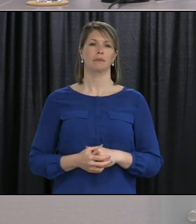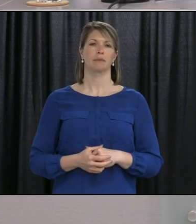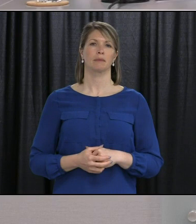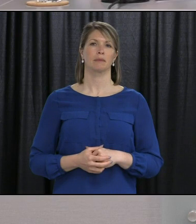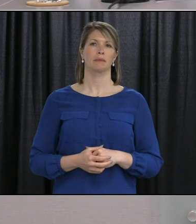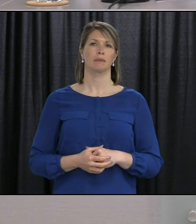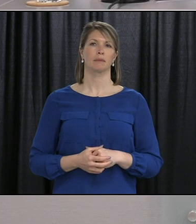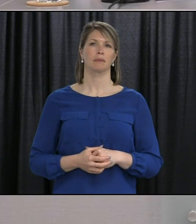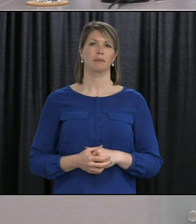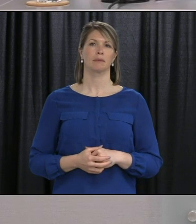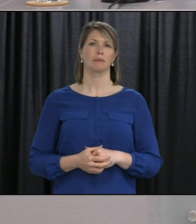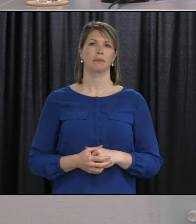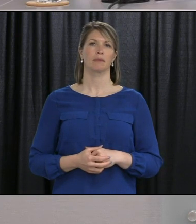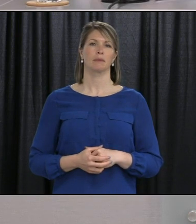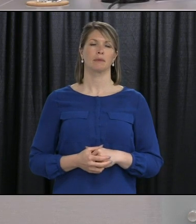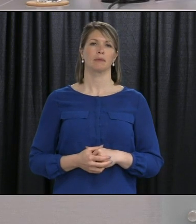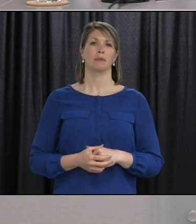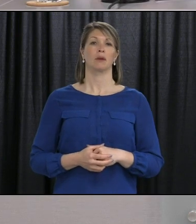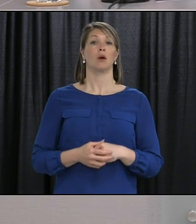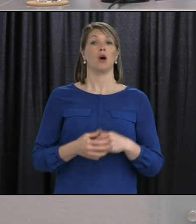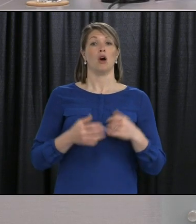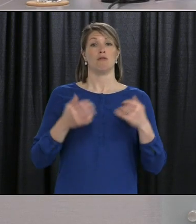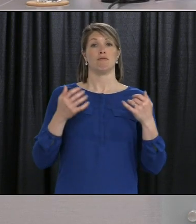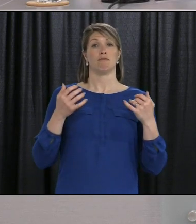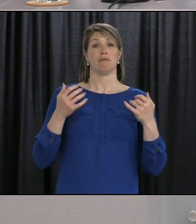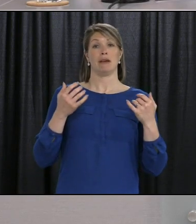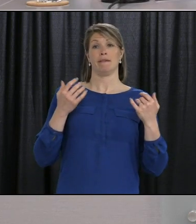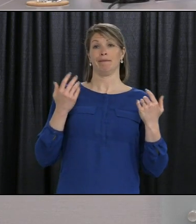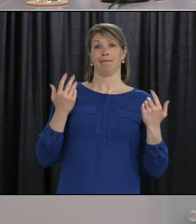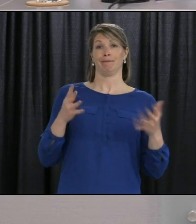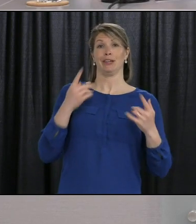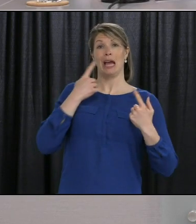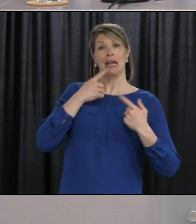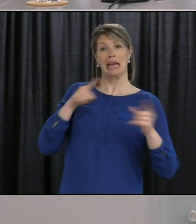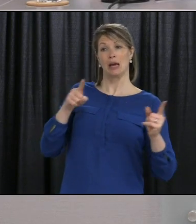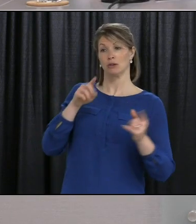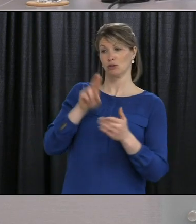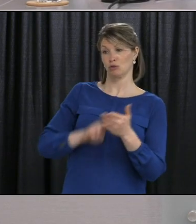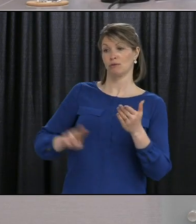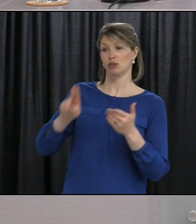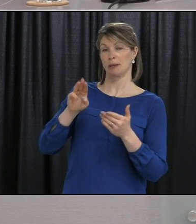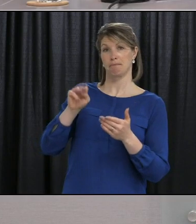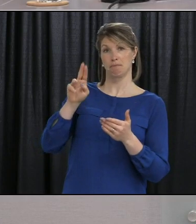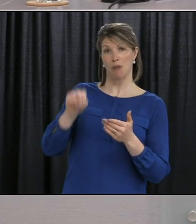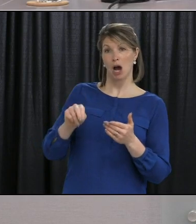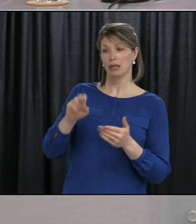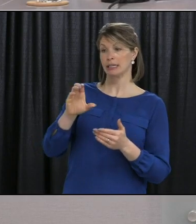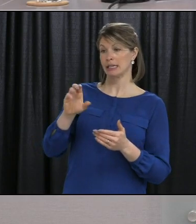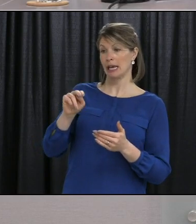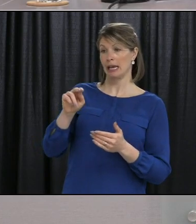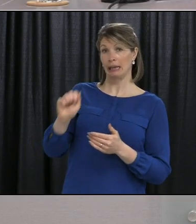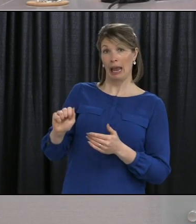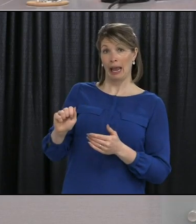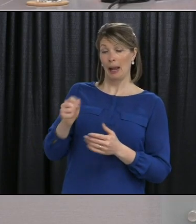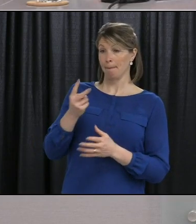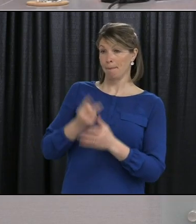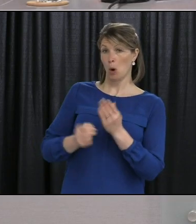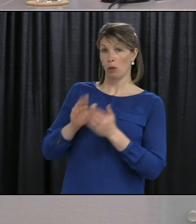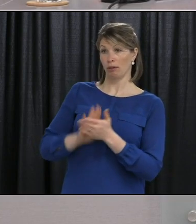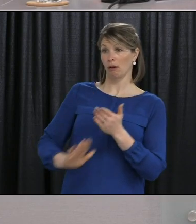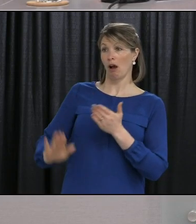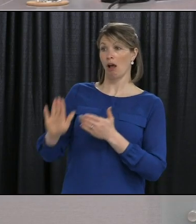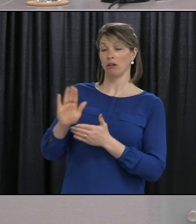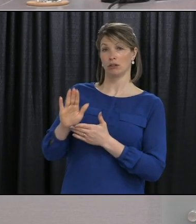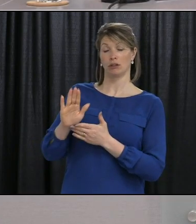With post-secondary colleges continuing to go online classes like Montana CNA have announced, what does that mean for students learning trades where